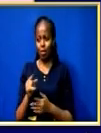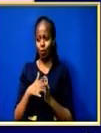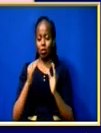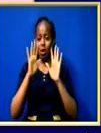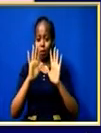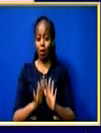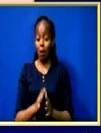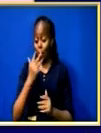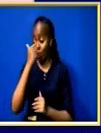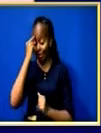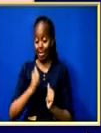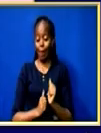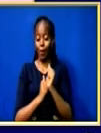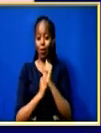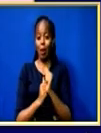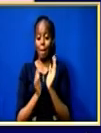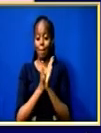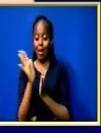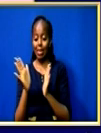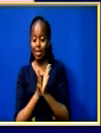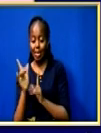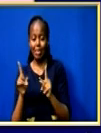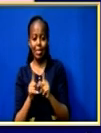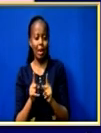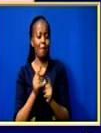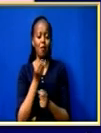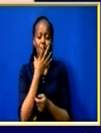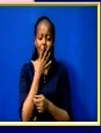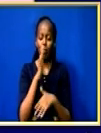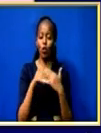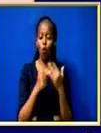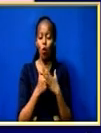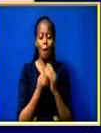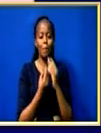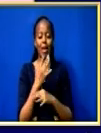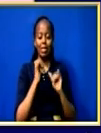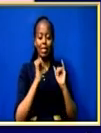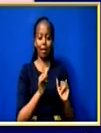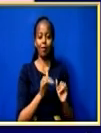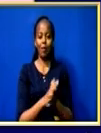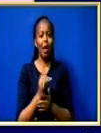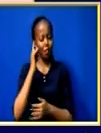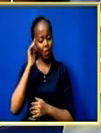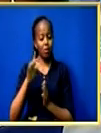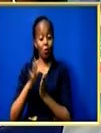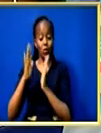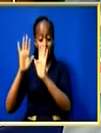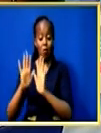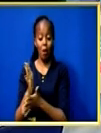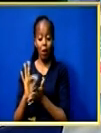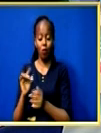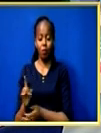the branches together, the beautiful. fruits together, the flowers Oh. together, the whole plant together. I feel like this is the most important part of a